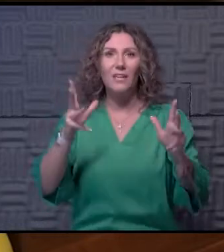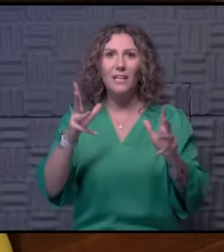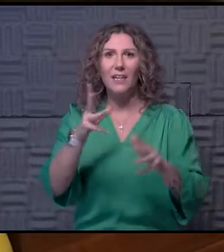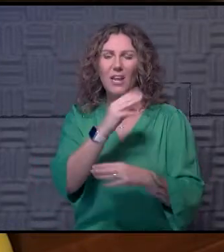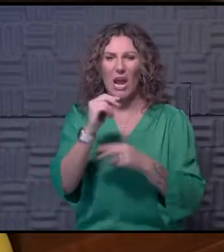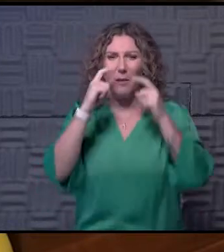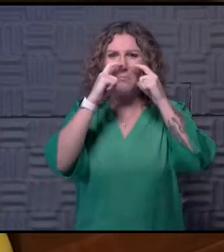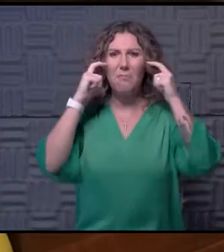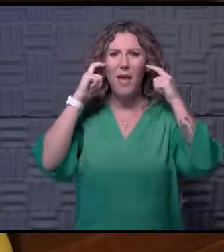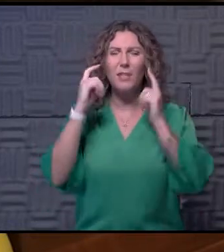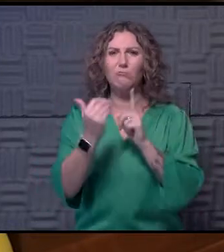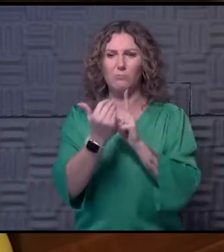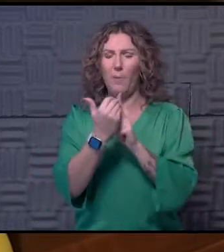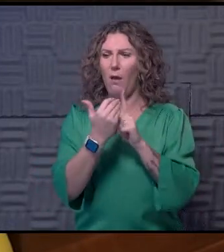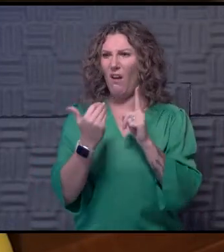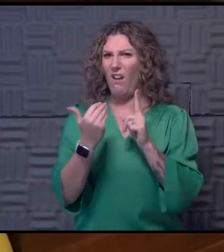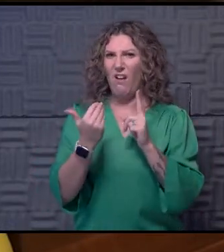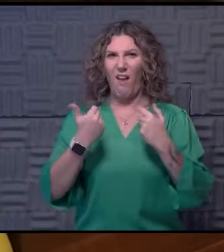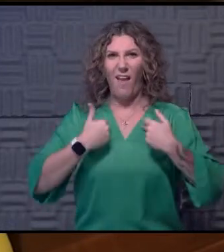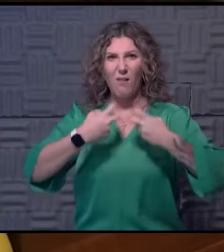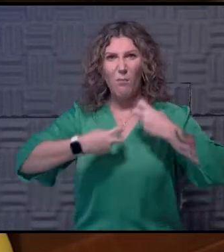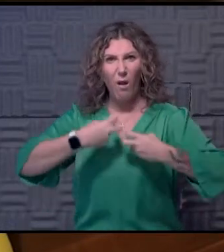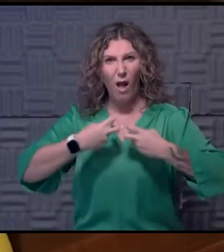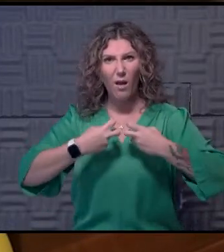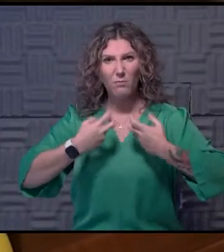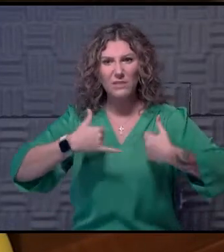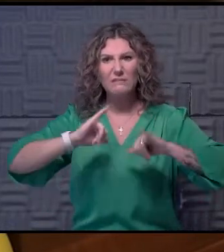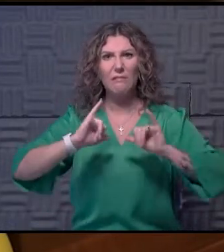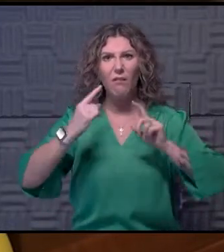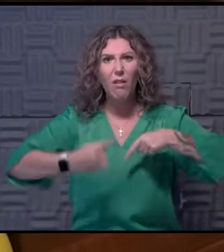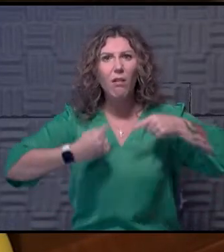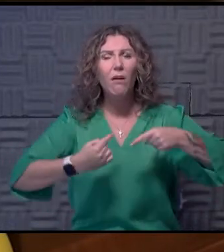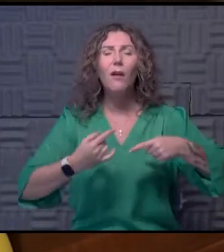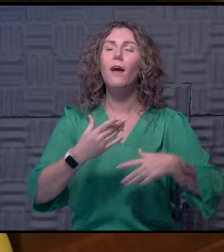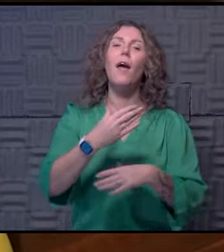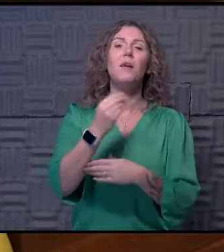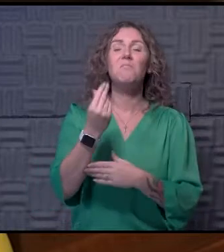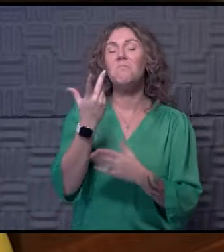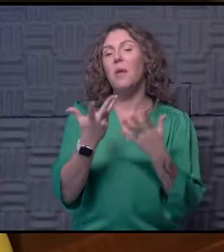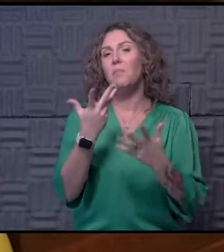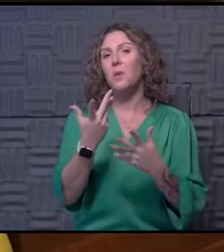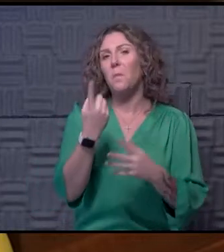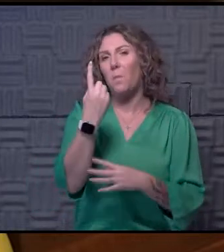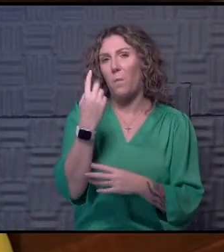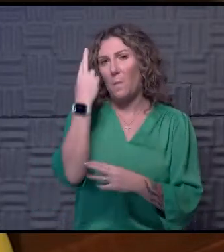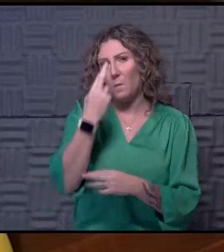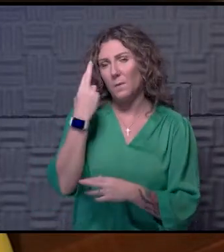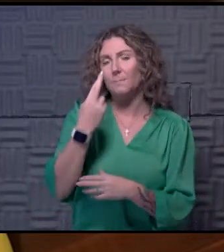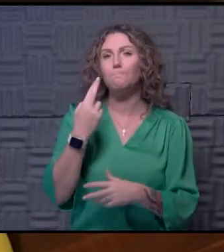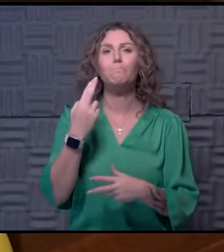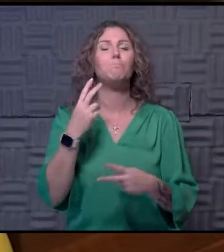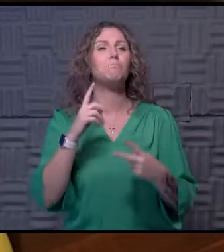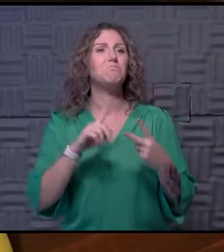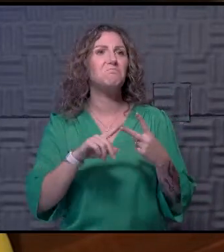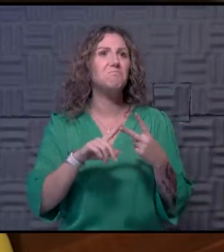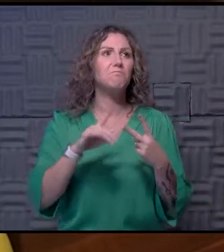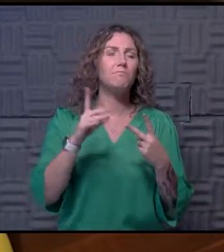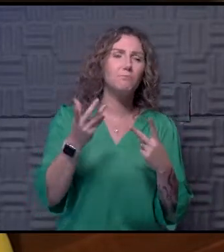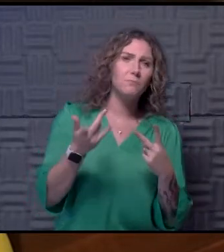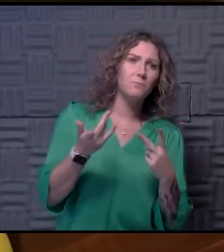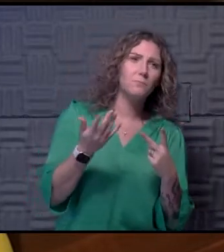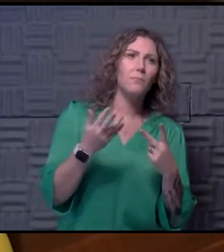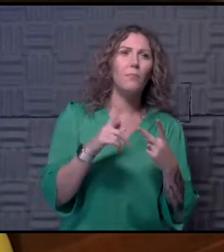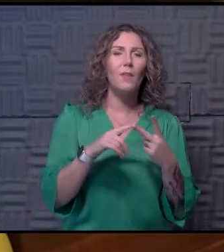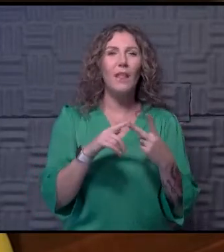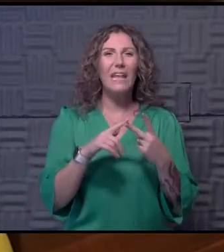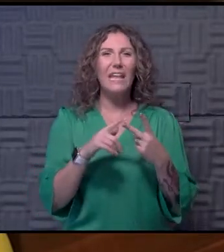us that there's a problem here. I think that may be one reason that people don't wear a mask. I think there's, been